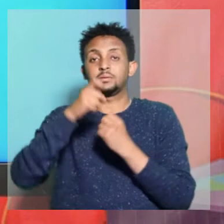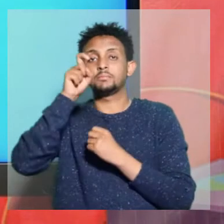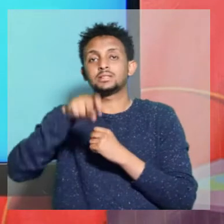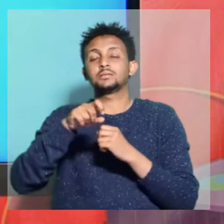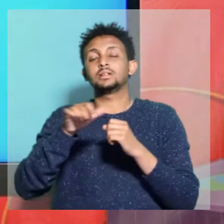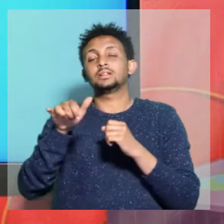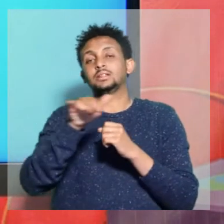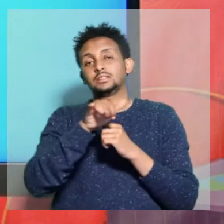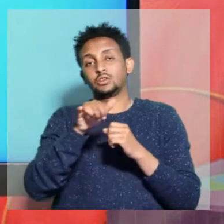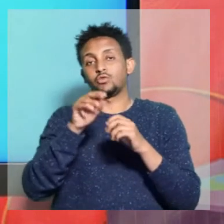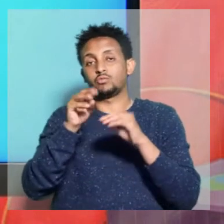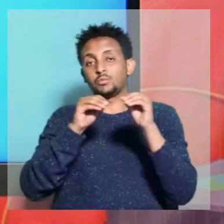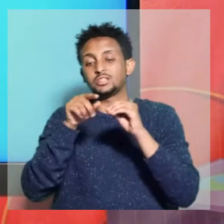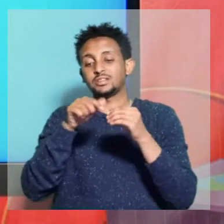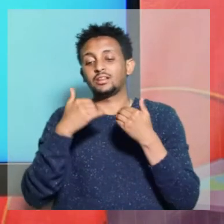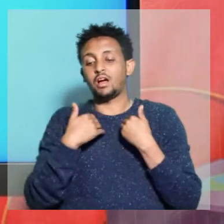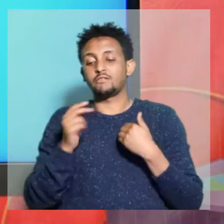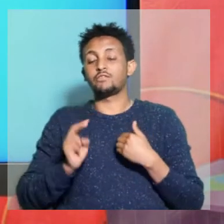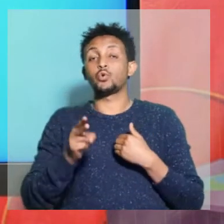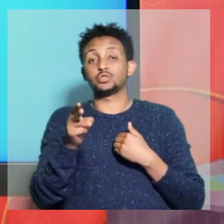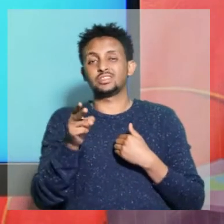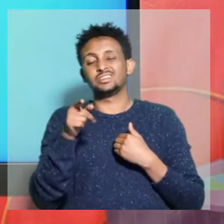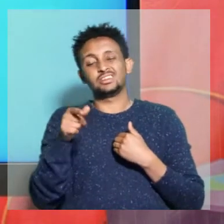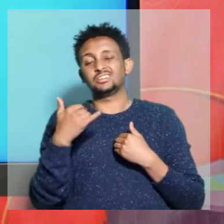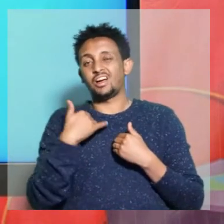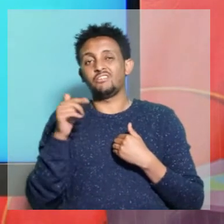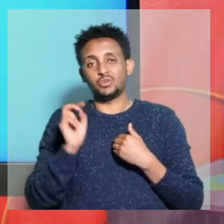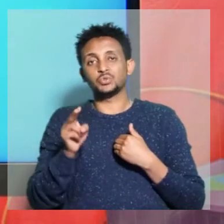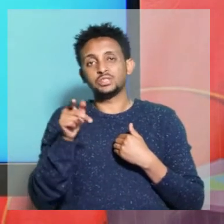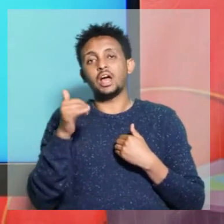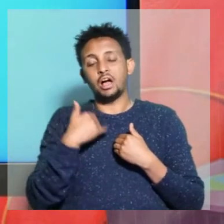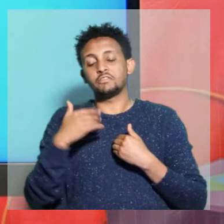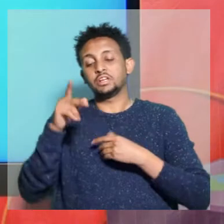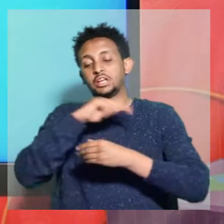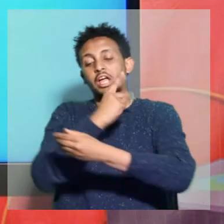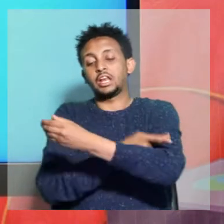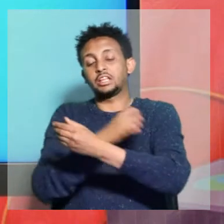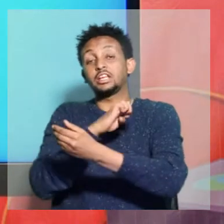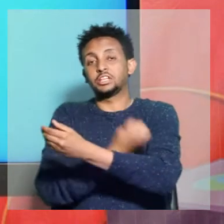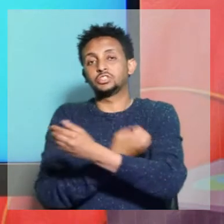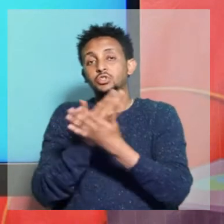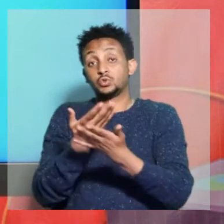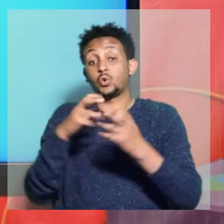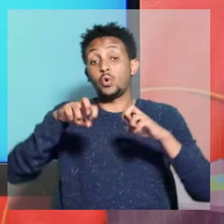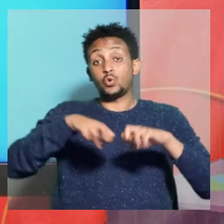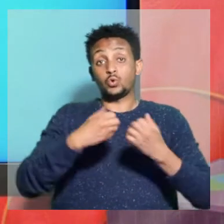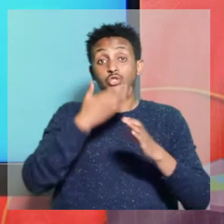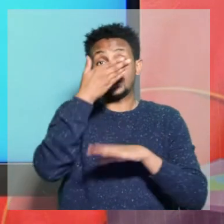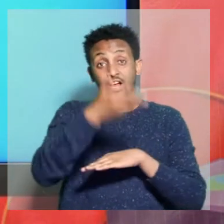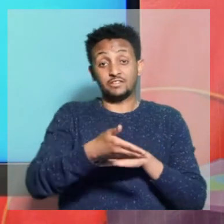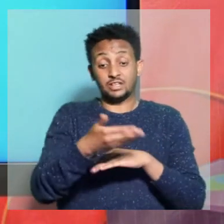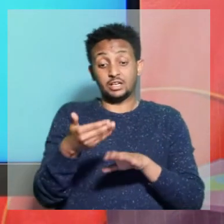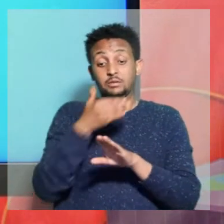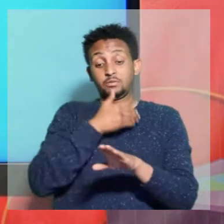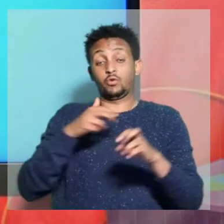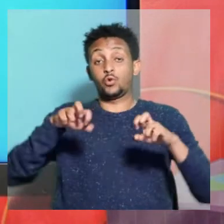of motion so that they do have velocity. If they have velocity, they do have kinetic energy. So the collision before